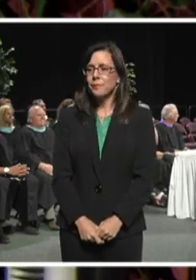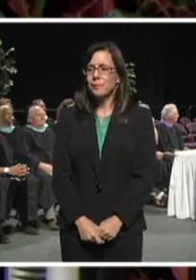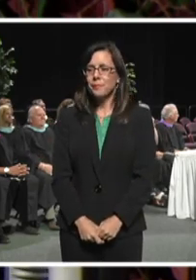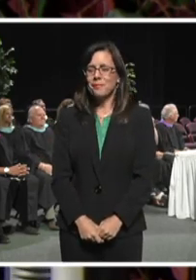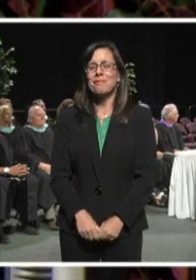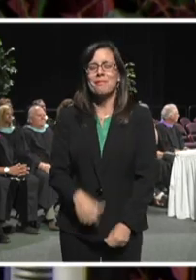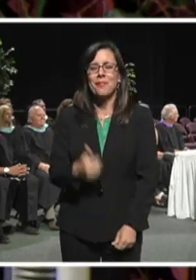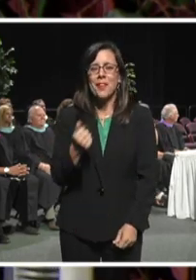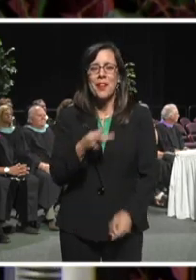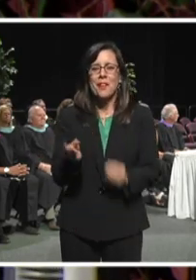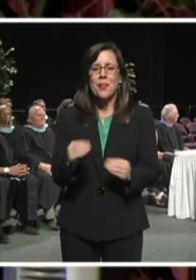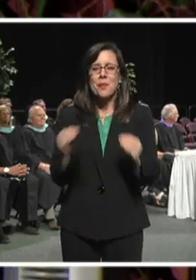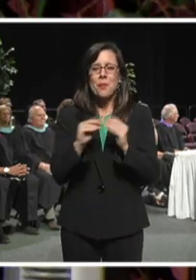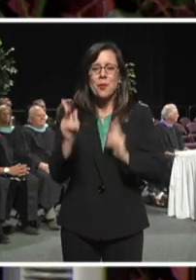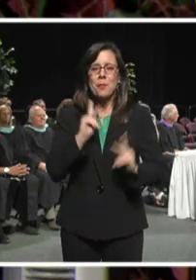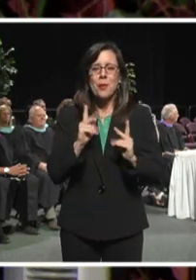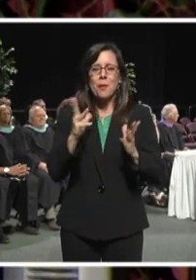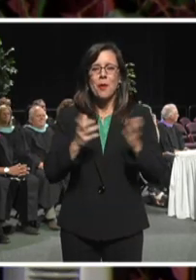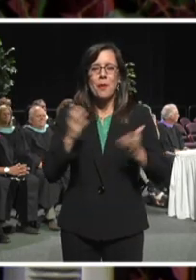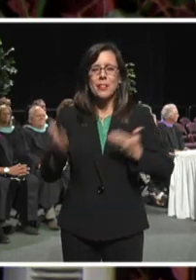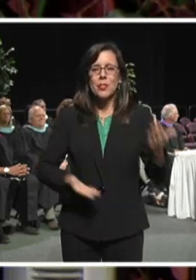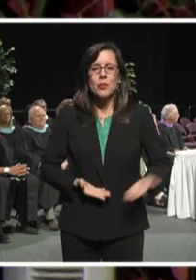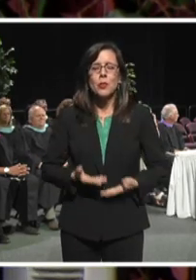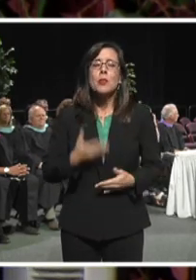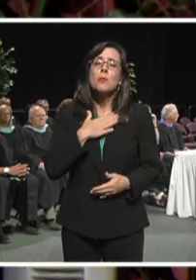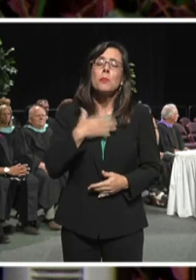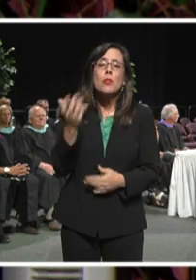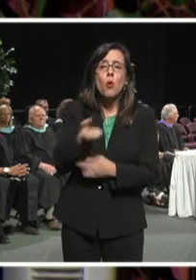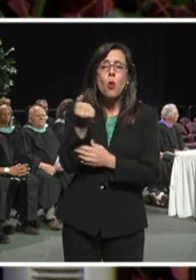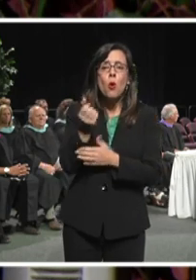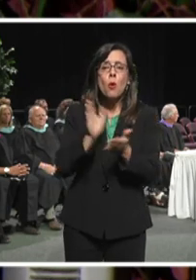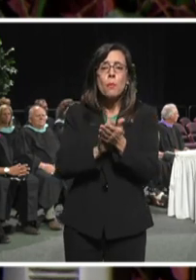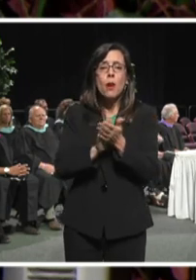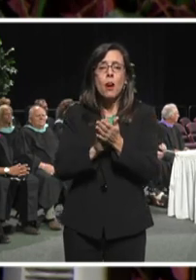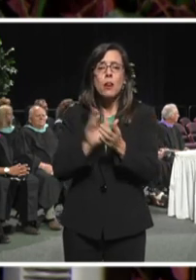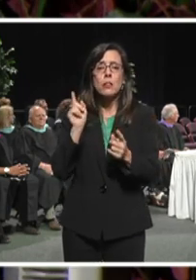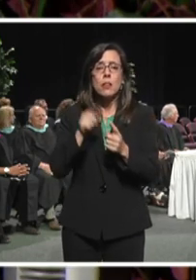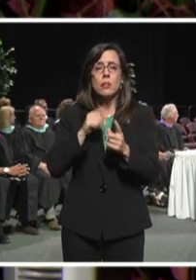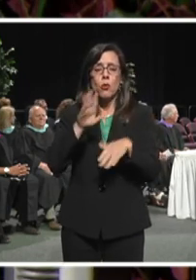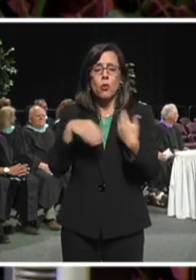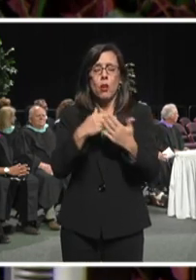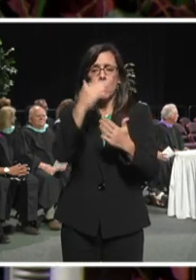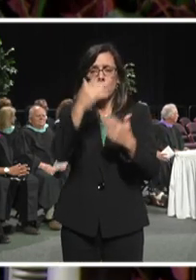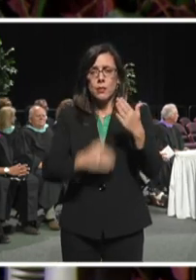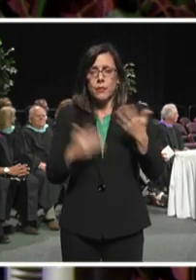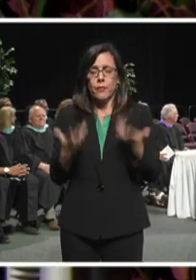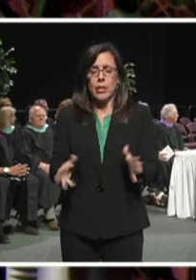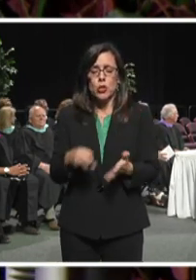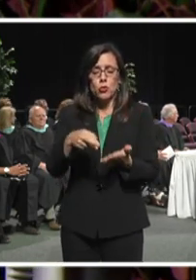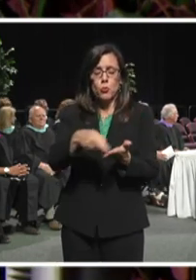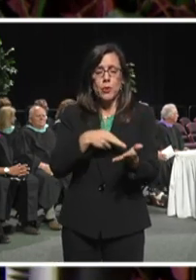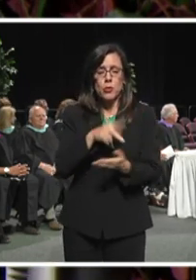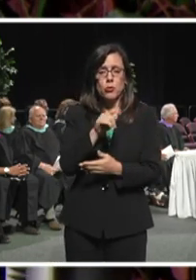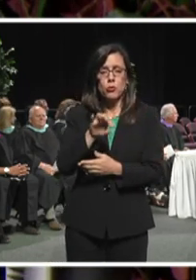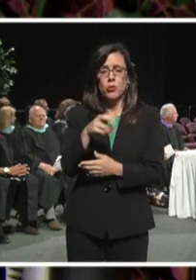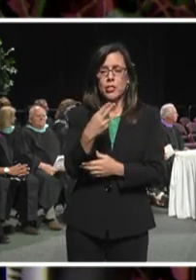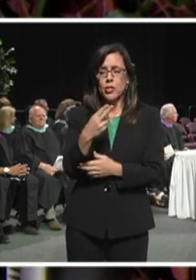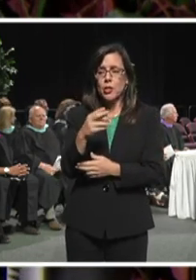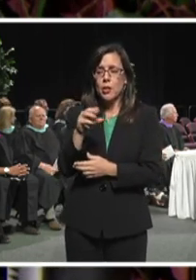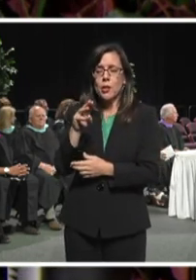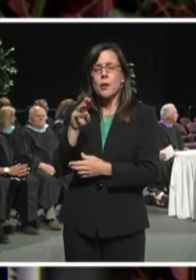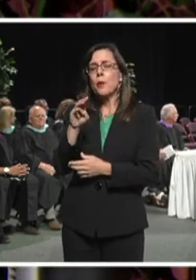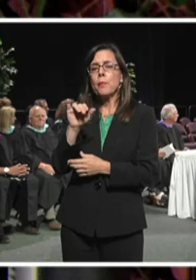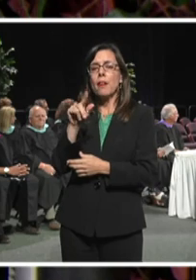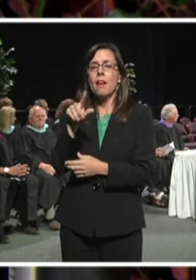A few more people I would like to introduce. Please hold your applause until I finish reading names. our registrars Trish Miata and